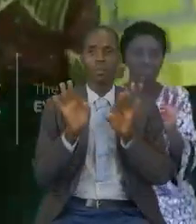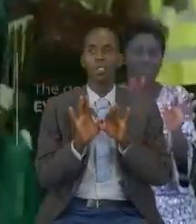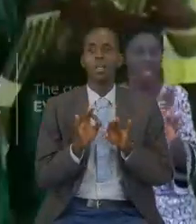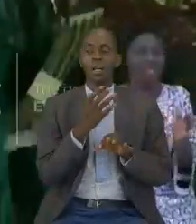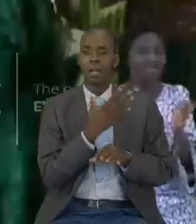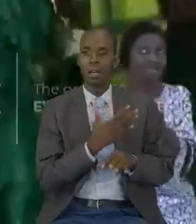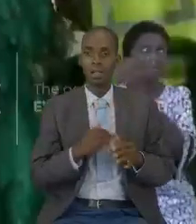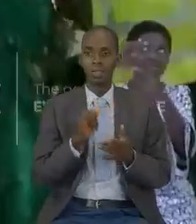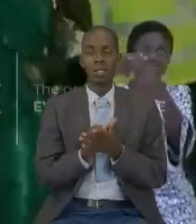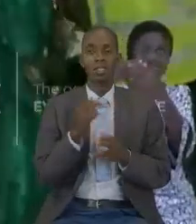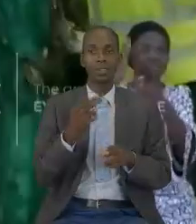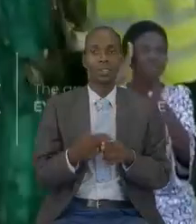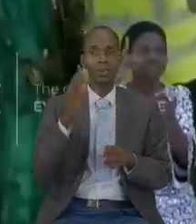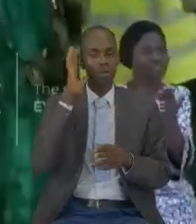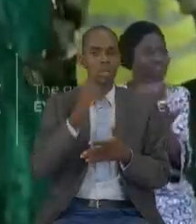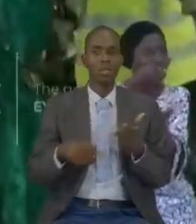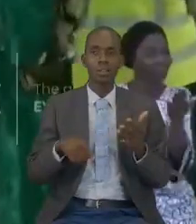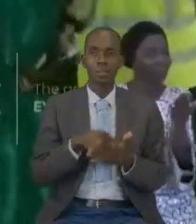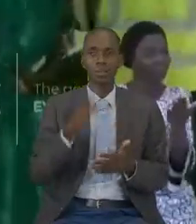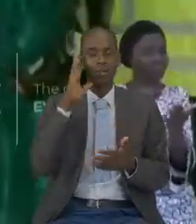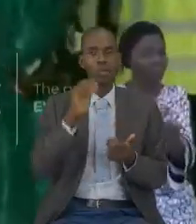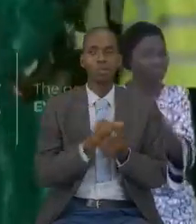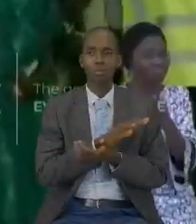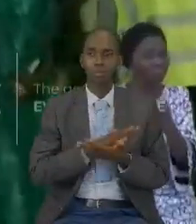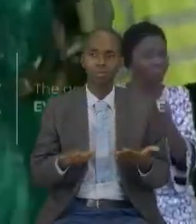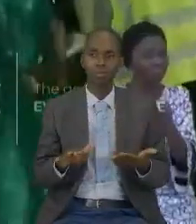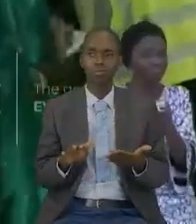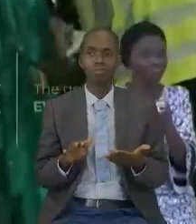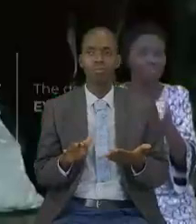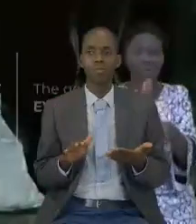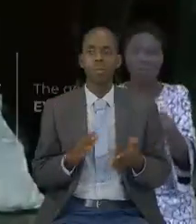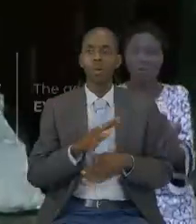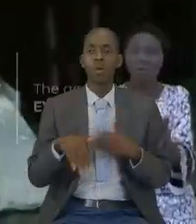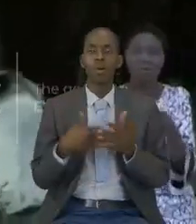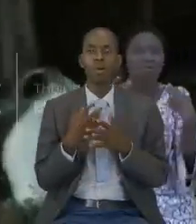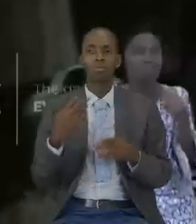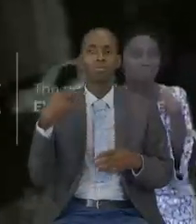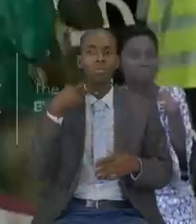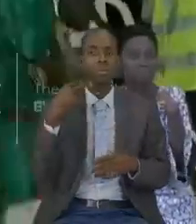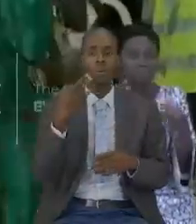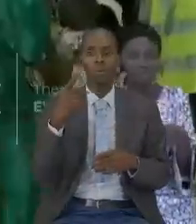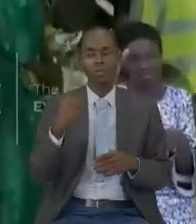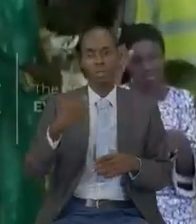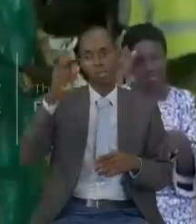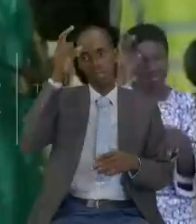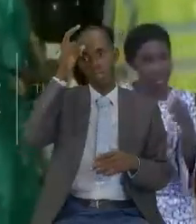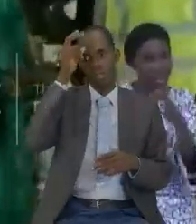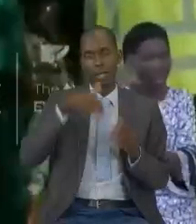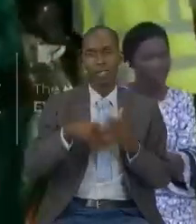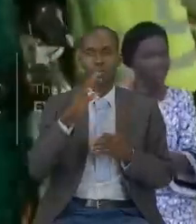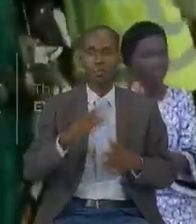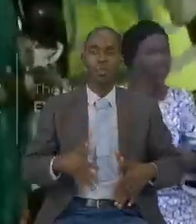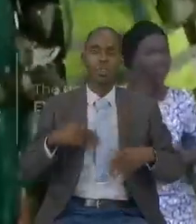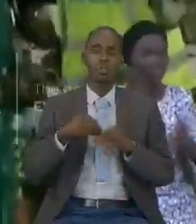name will cancel, destroy all the yokes of the devil out of your life